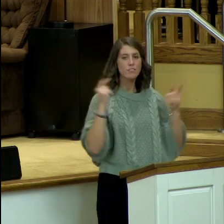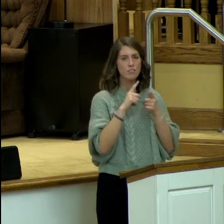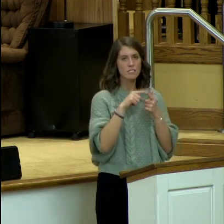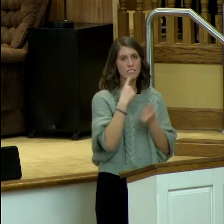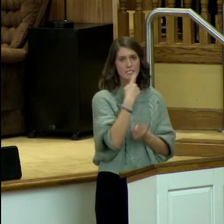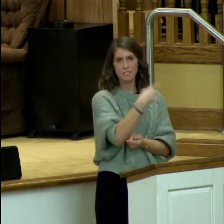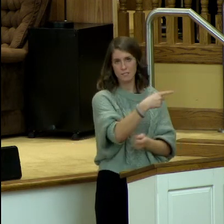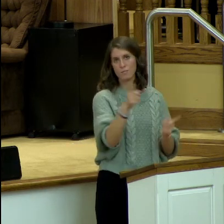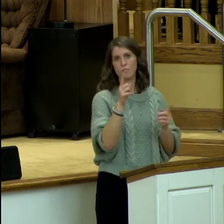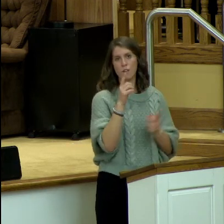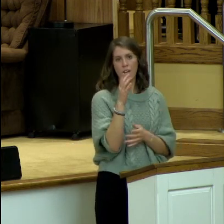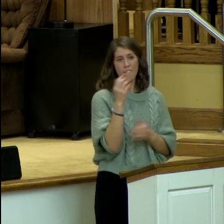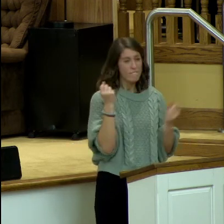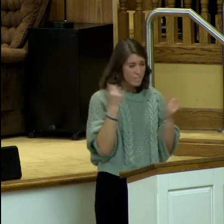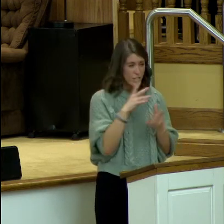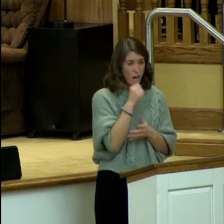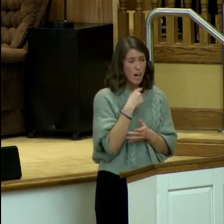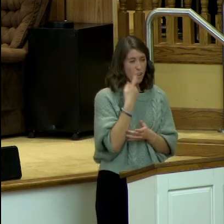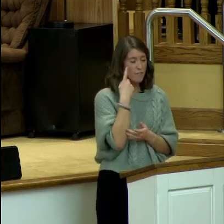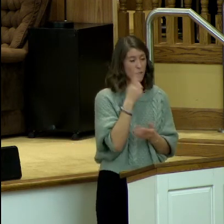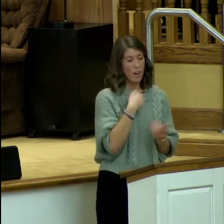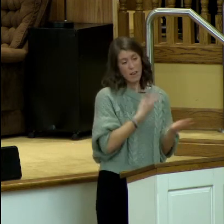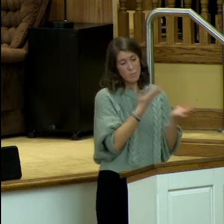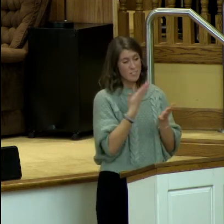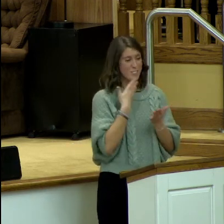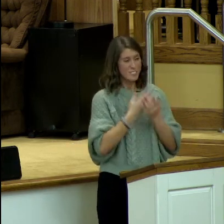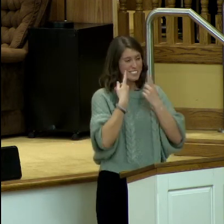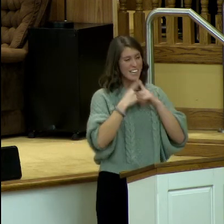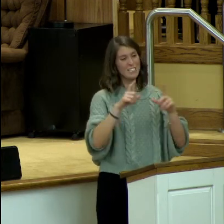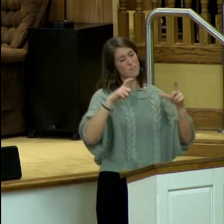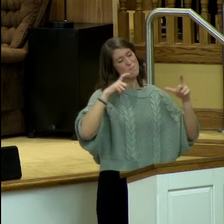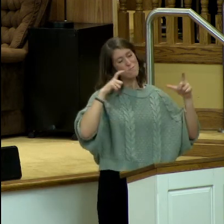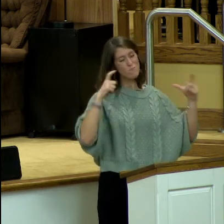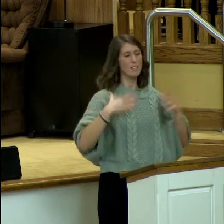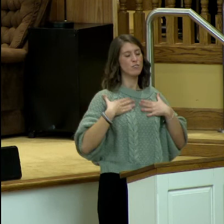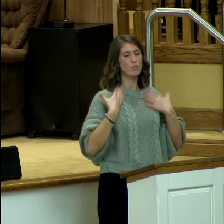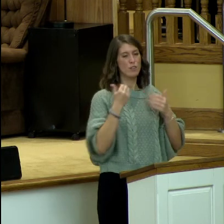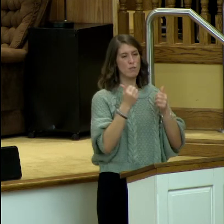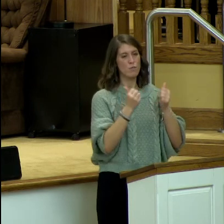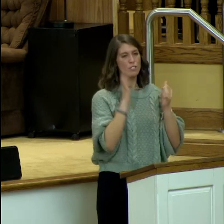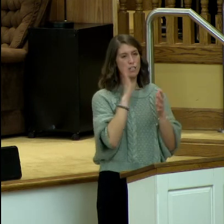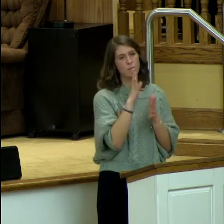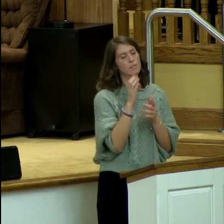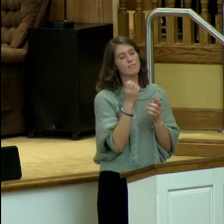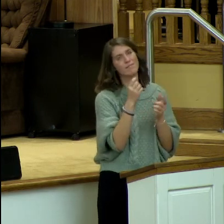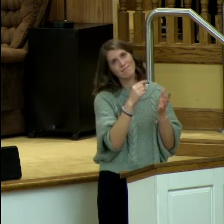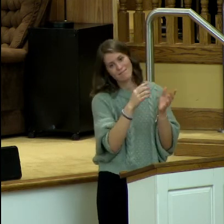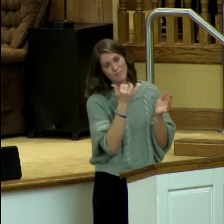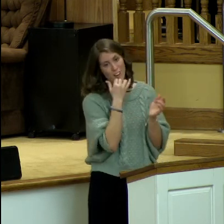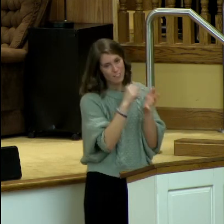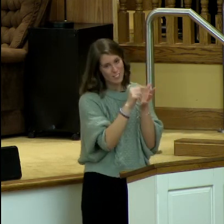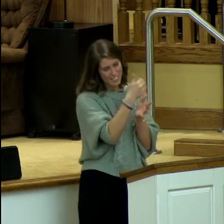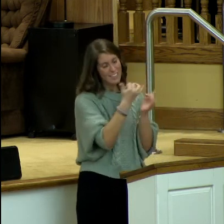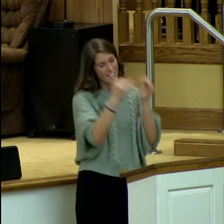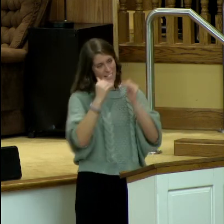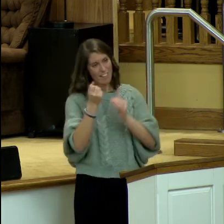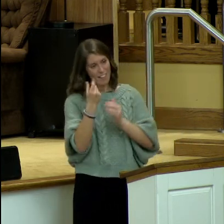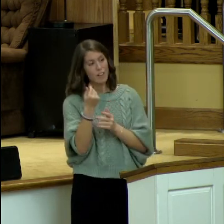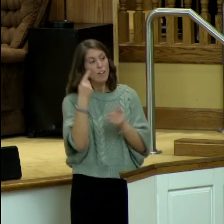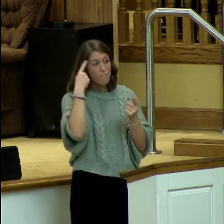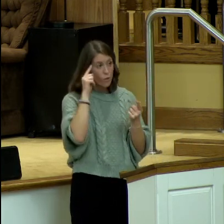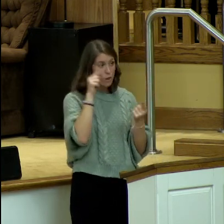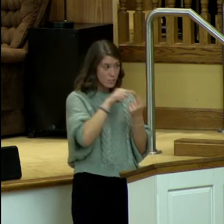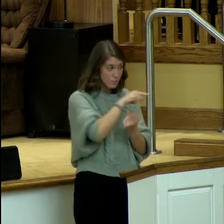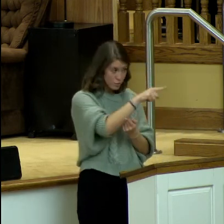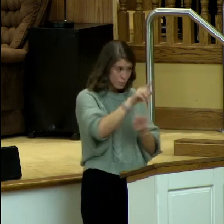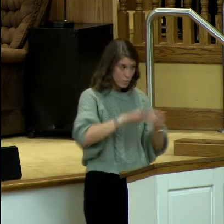not, for behold, you bring good tidings of great joy, which shall be to all. I'm sorry, that's verse 10, verse 11. For unto you is born this day in the